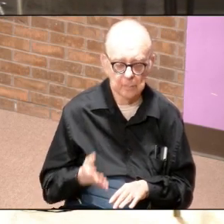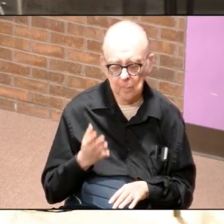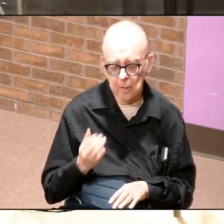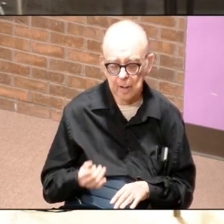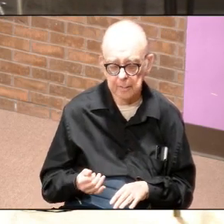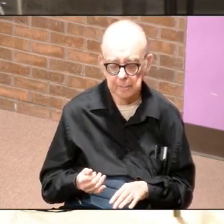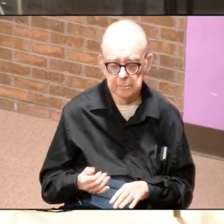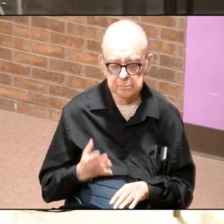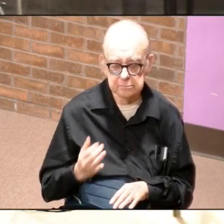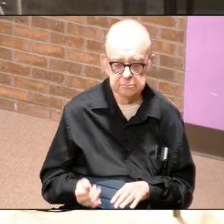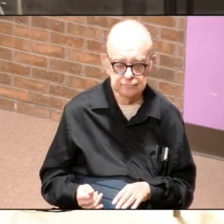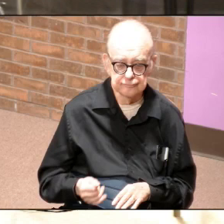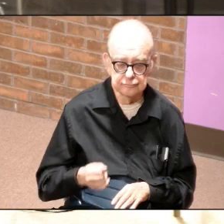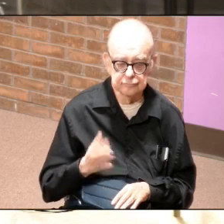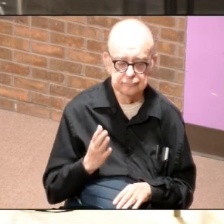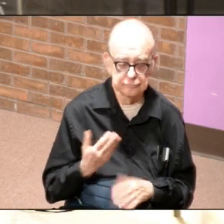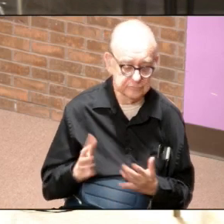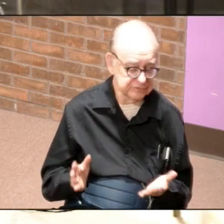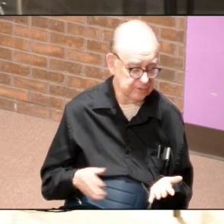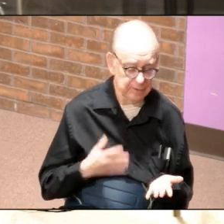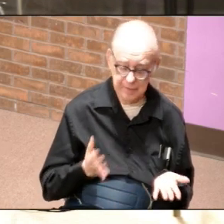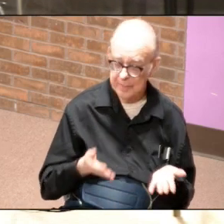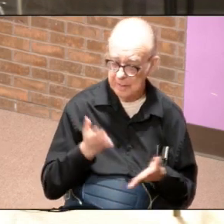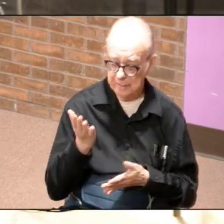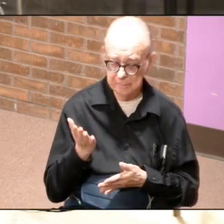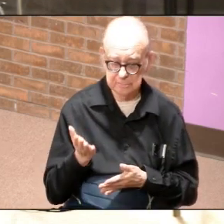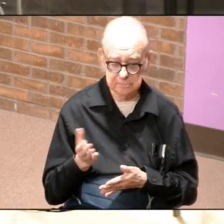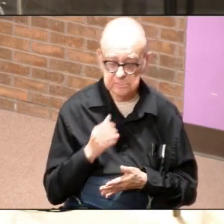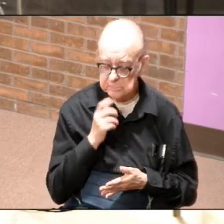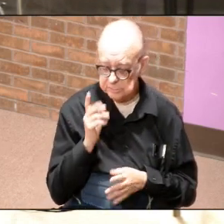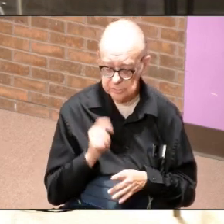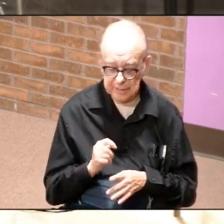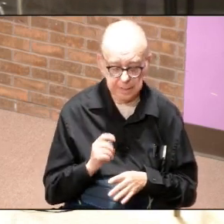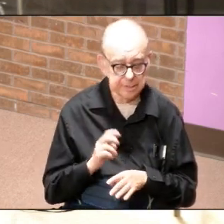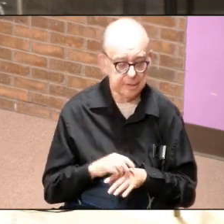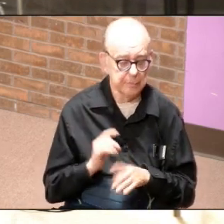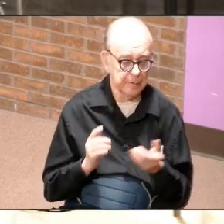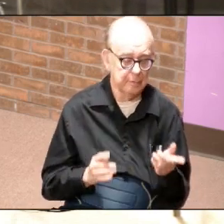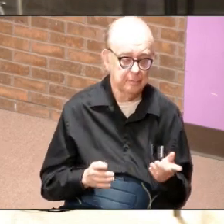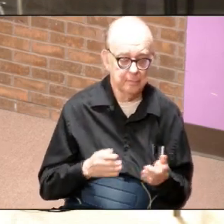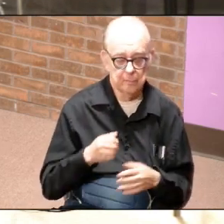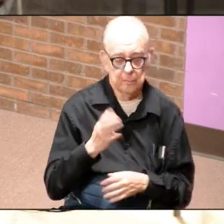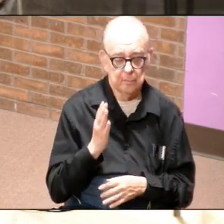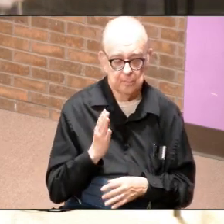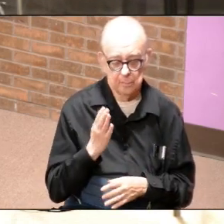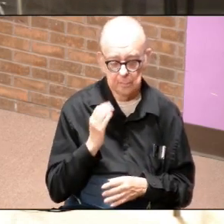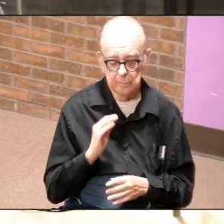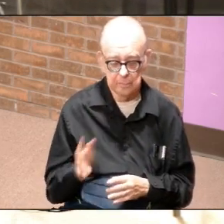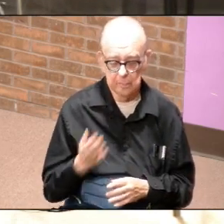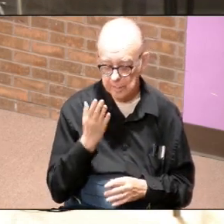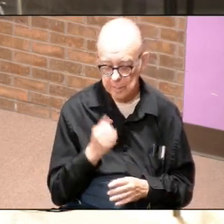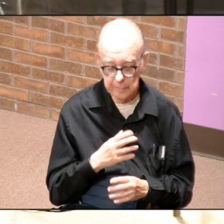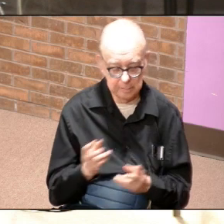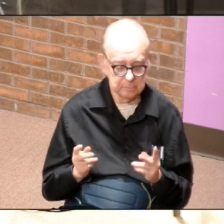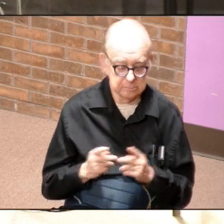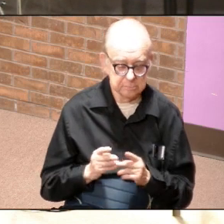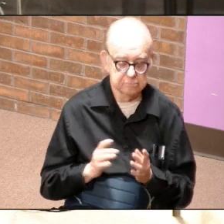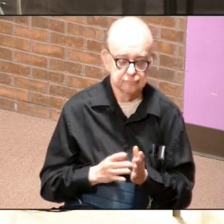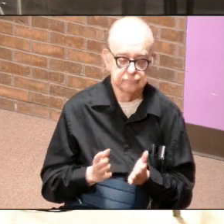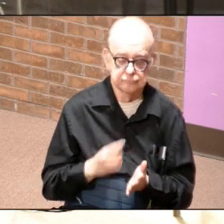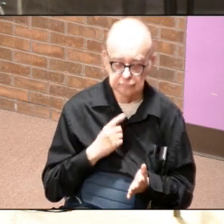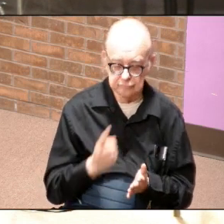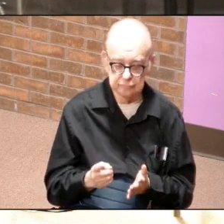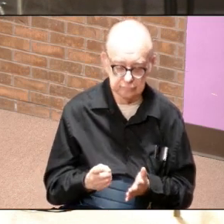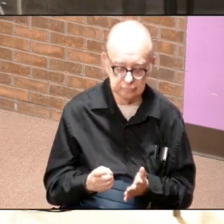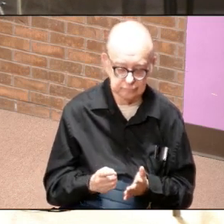Why? Because God's already there. We don't need a temple. Because God's presence is going to be everywhere. The Bible also says